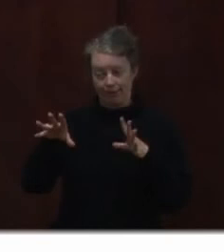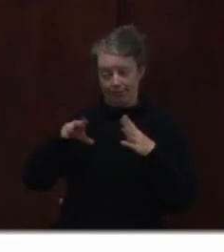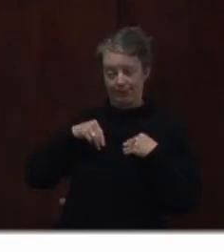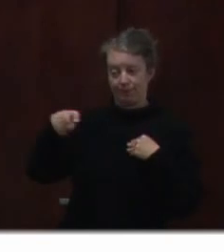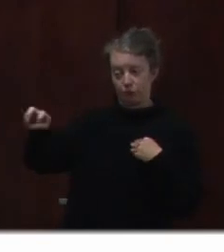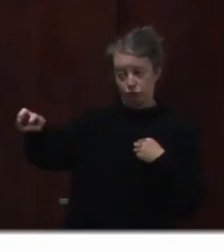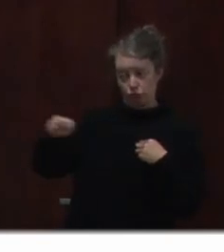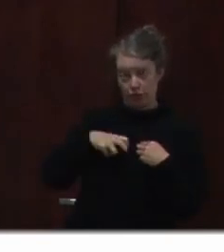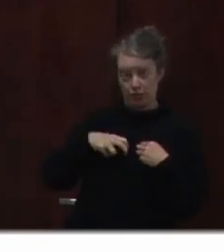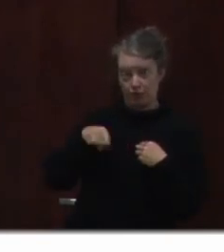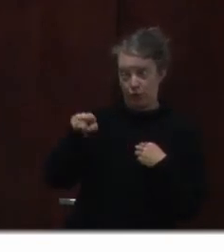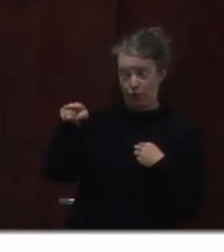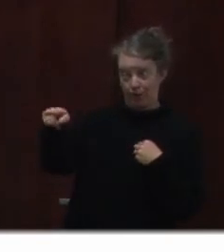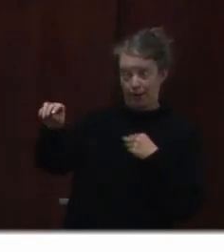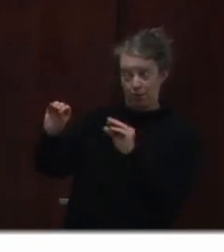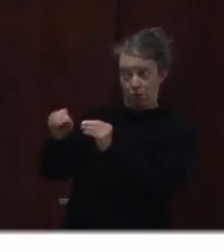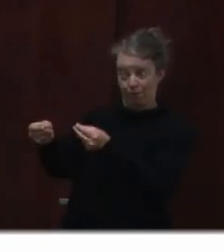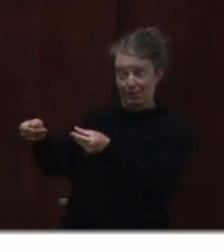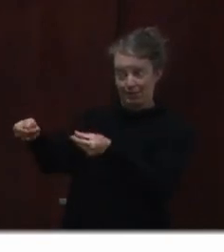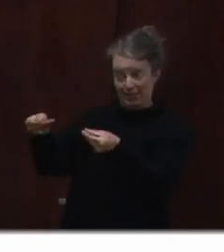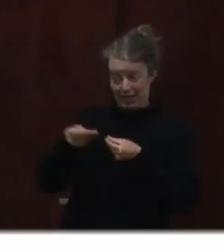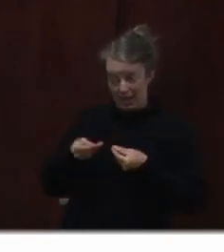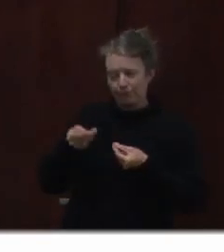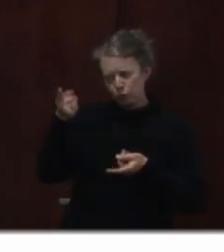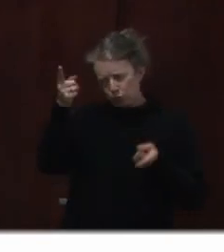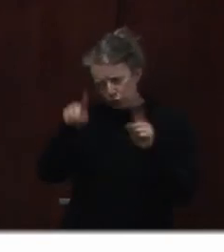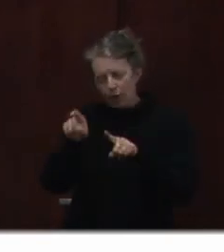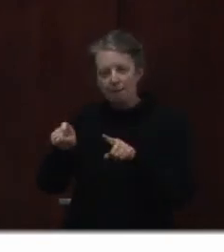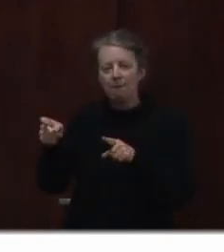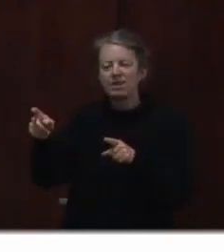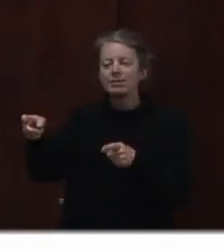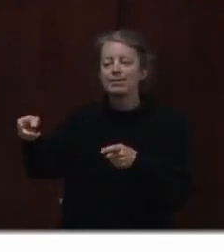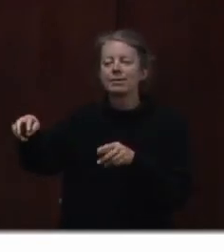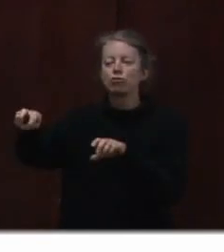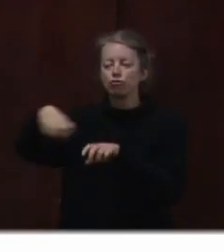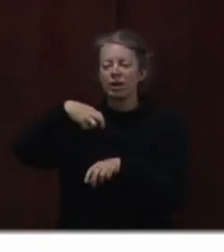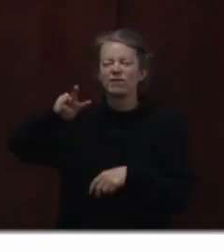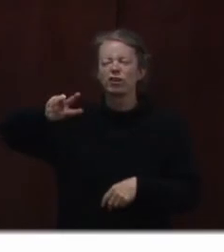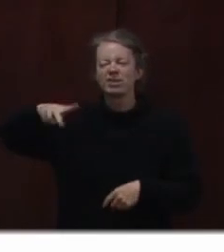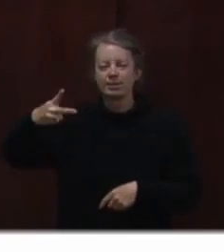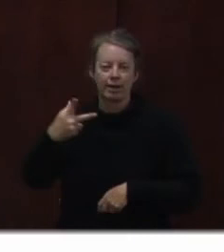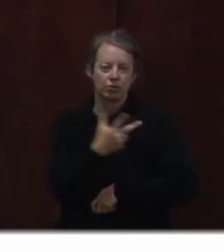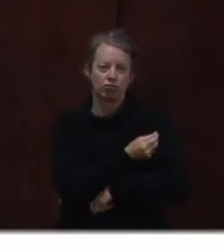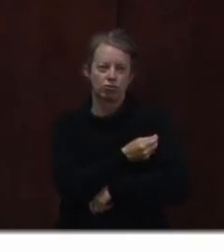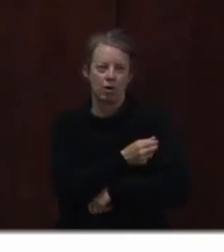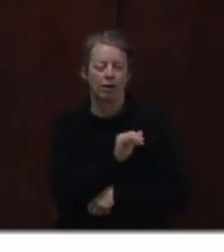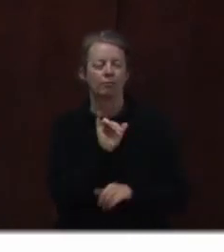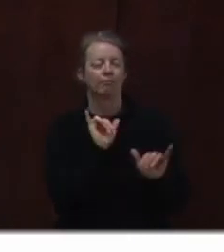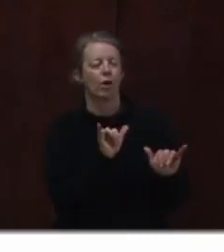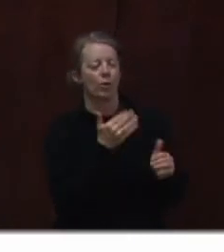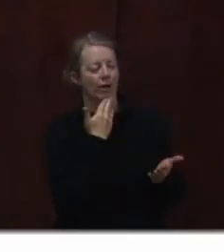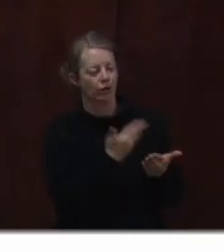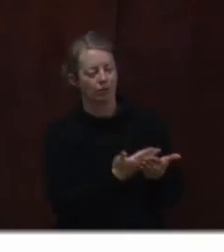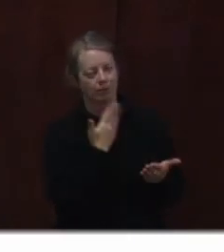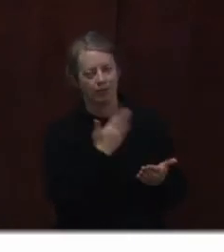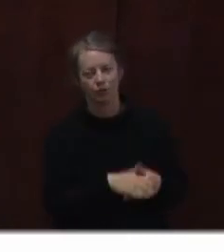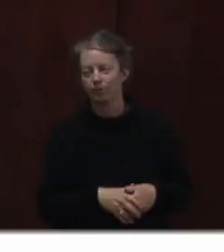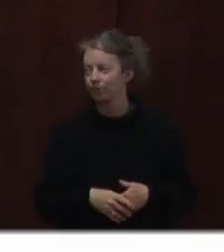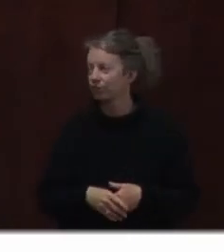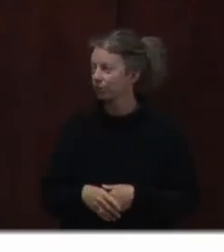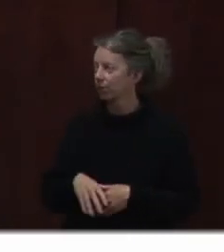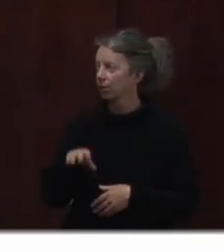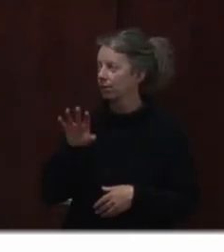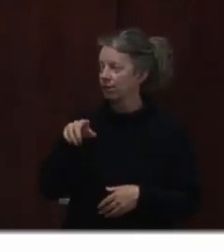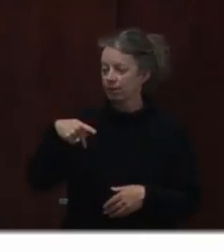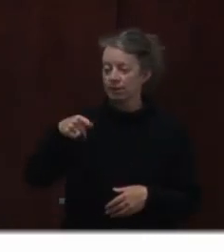transferred those to you and you accepted them must give you the second dose. Oh, good. Okay, thanks. And Stacey, I was going to ask, just on the